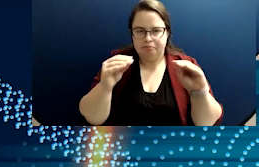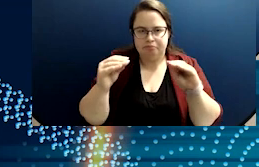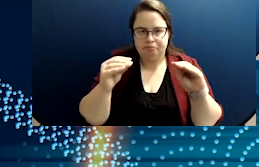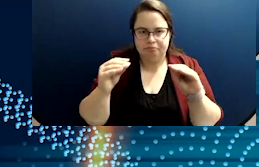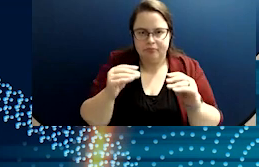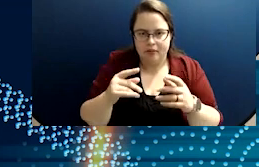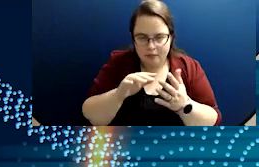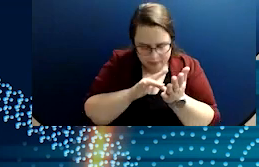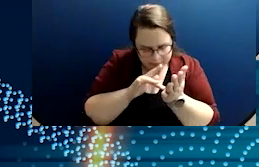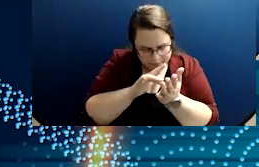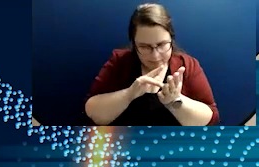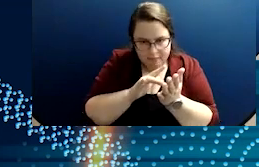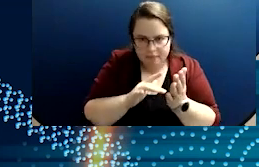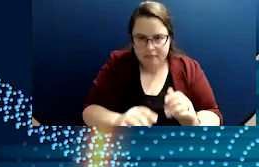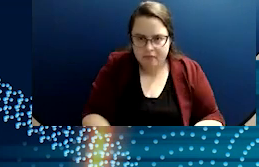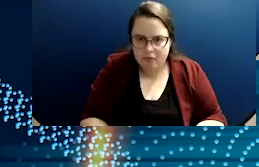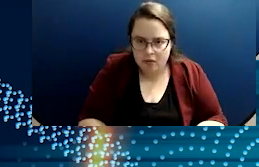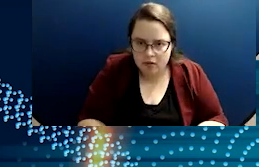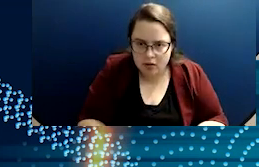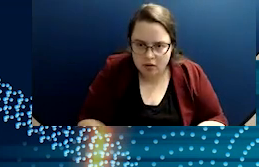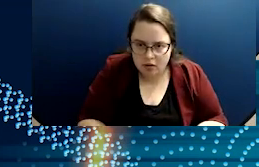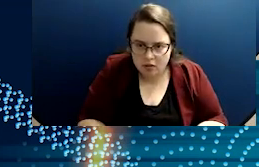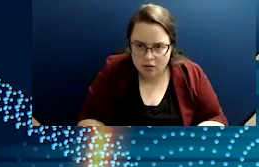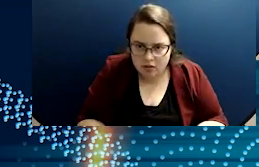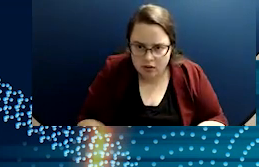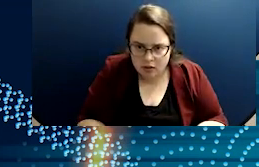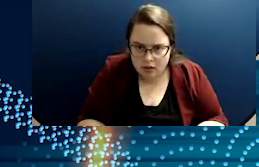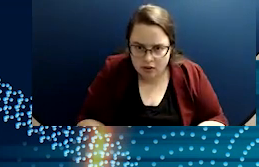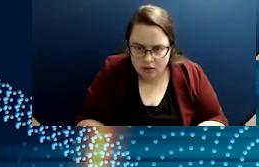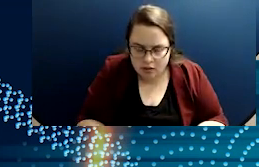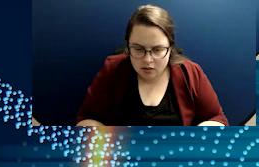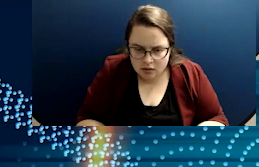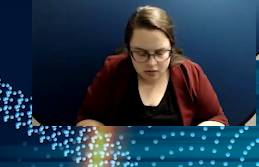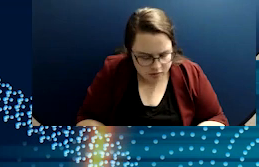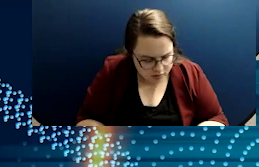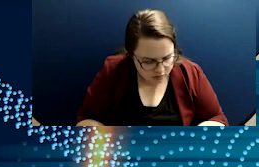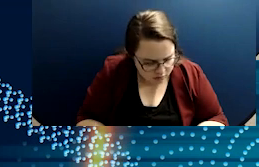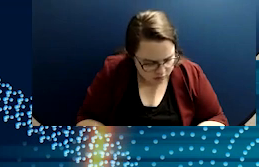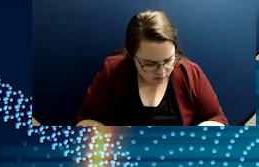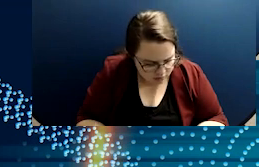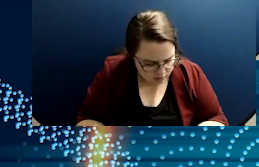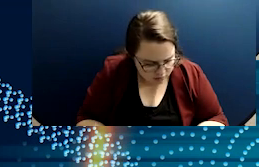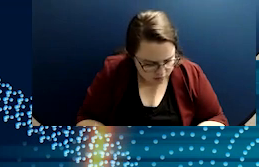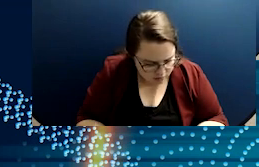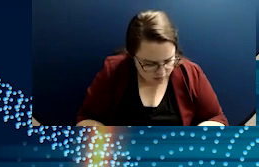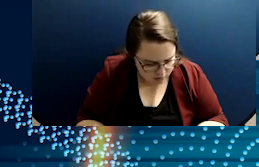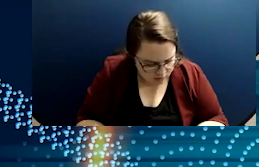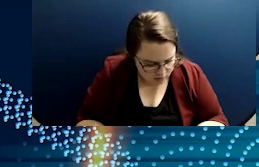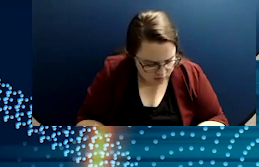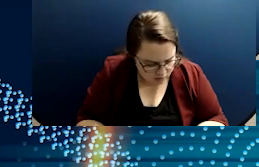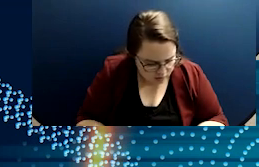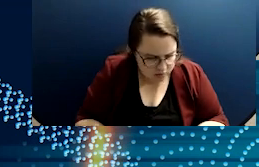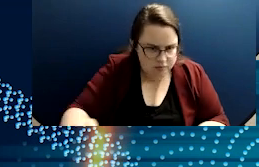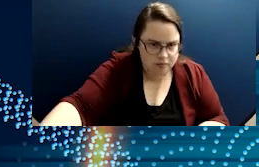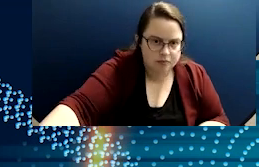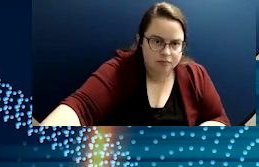Yeah. So can you copy and paste the email that you said and ask how to answer this? Yeah. Or something like Yeah. that?